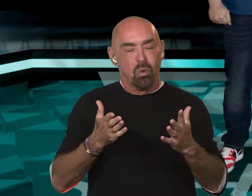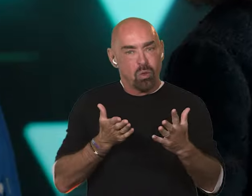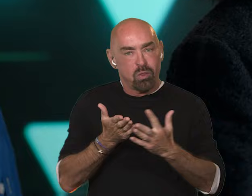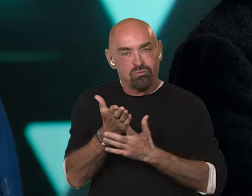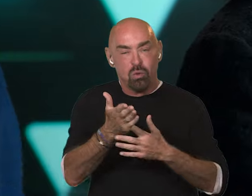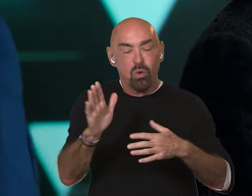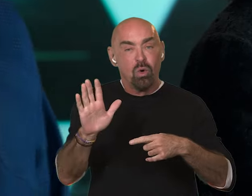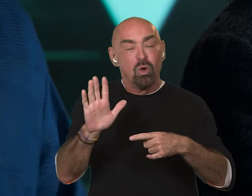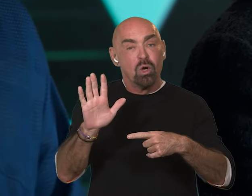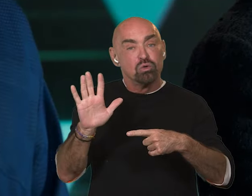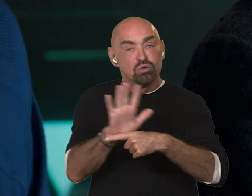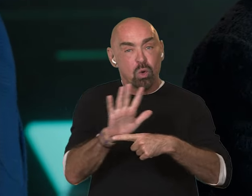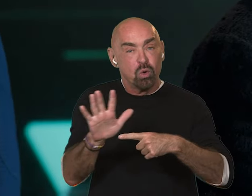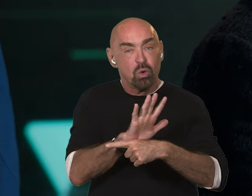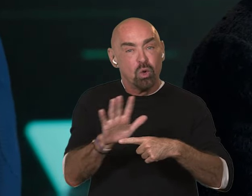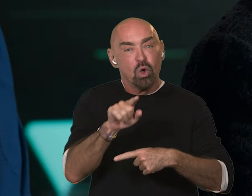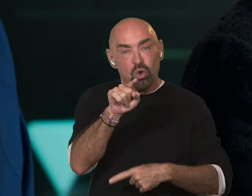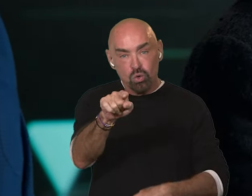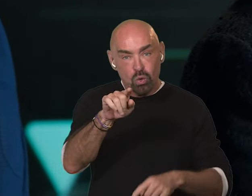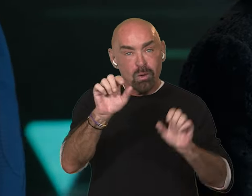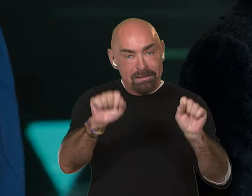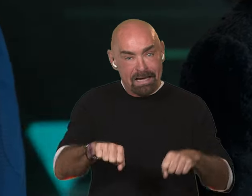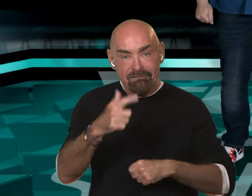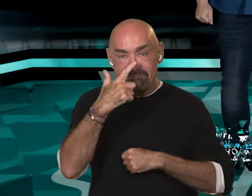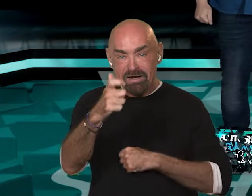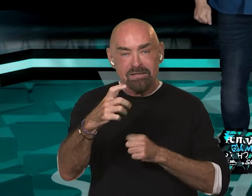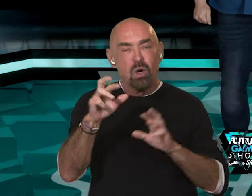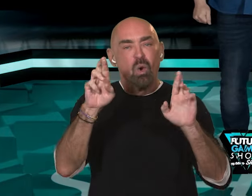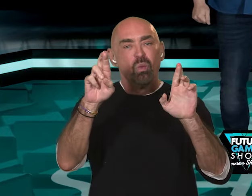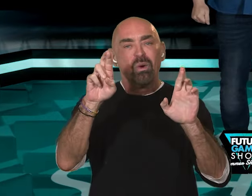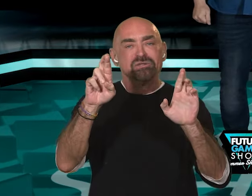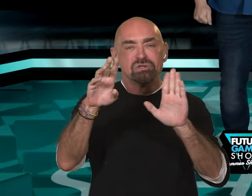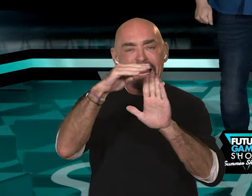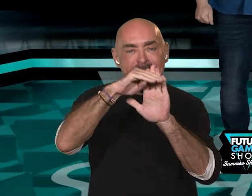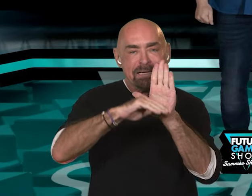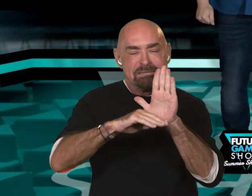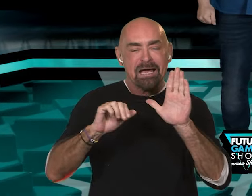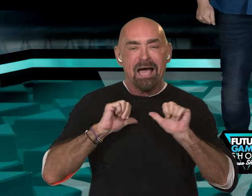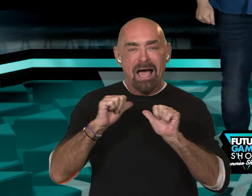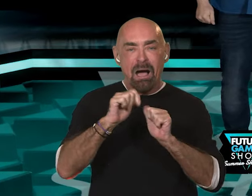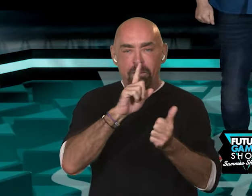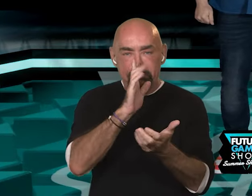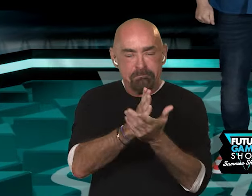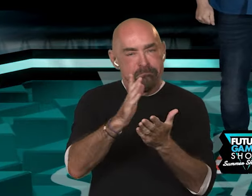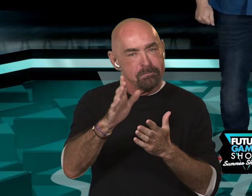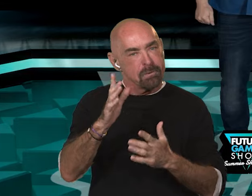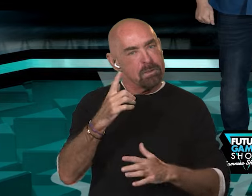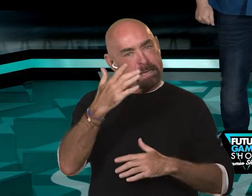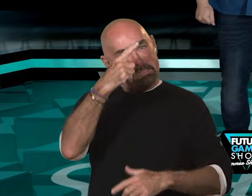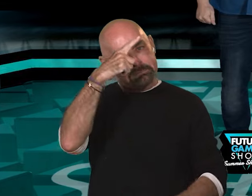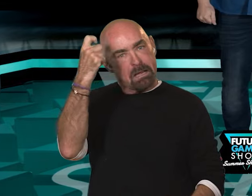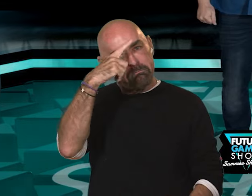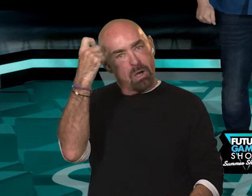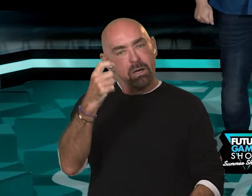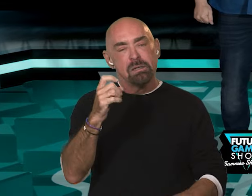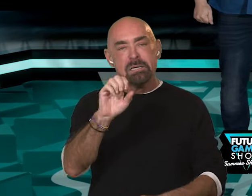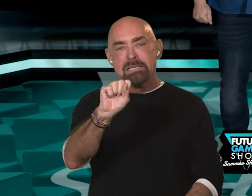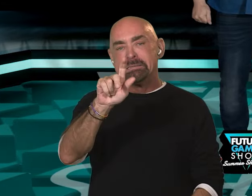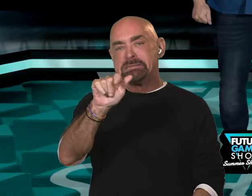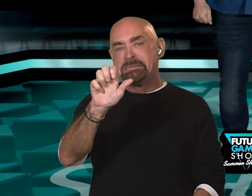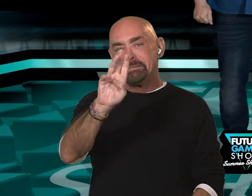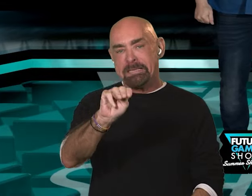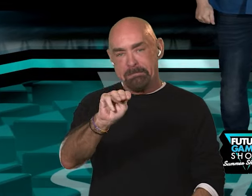show, keep in mind that you can find and wishlist any of the games featured today on our dedicated Summer Showcase Steam page. To find